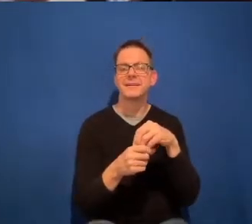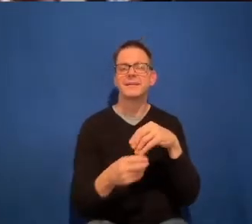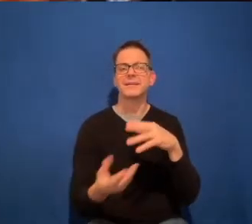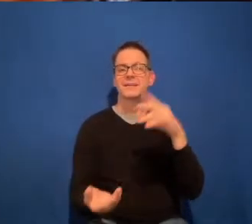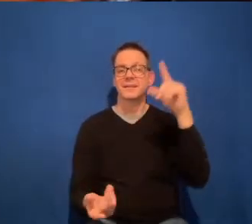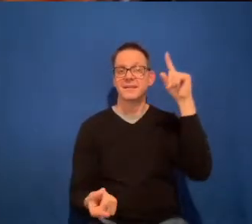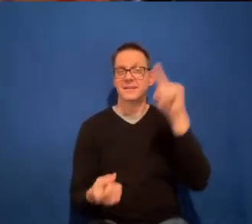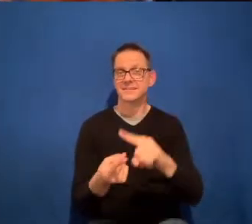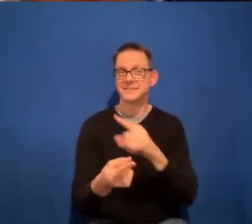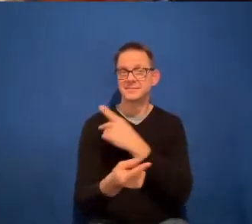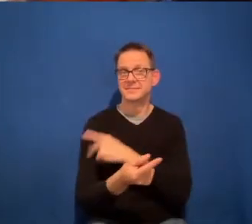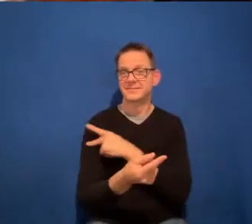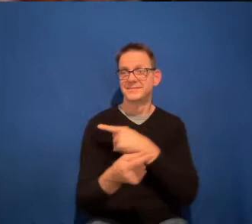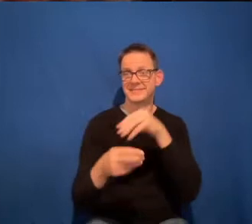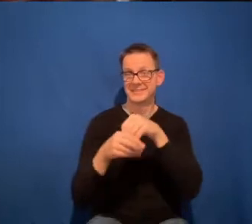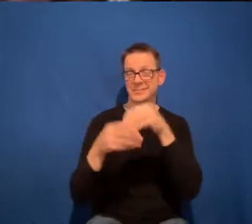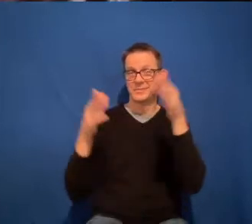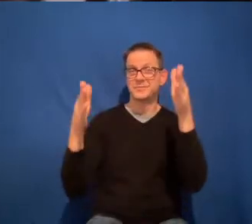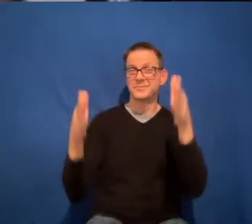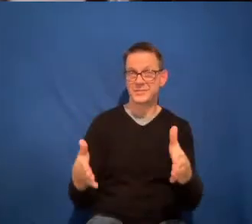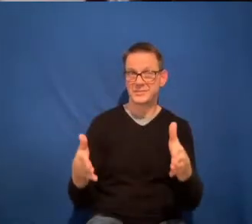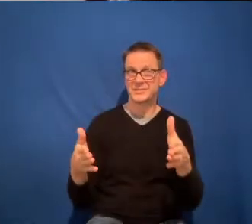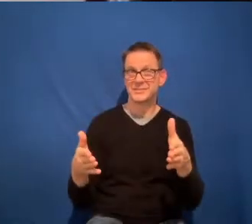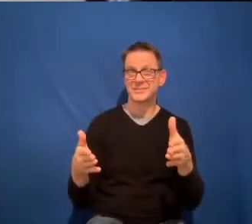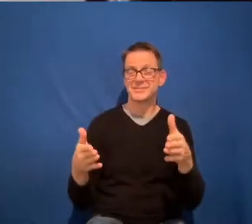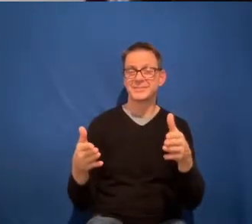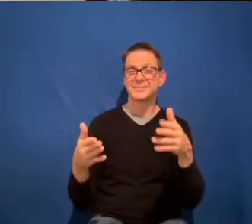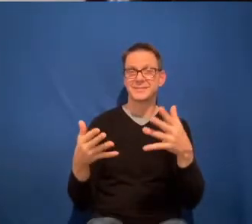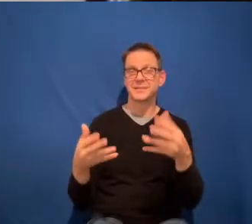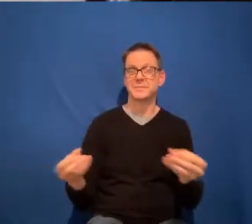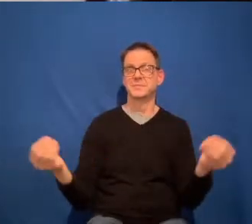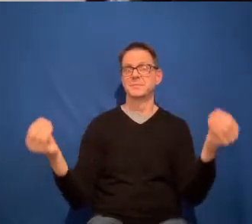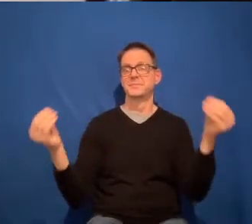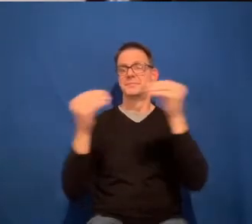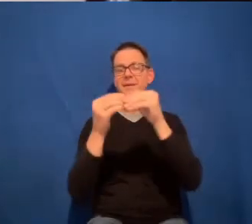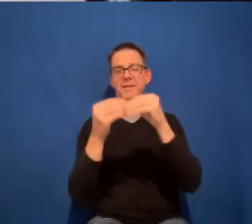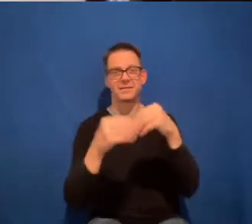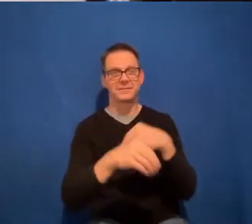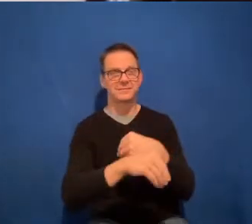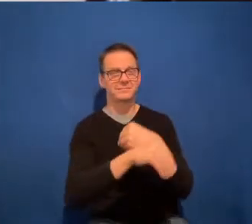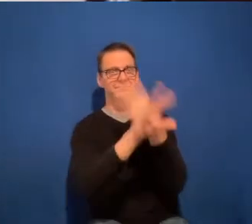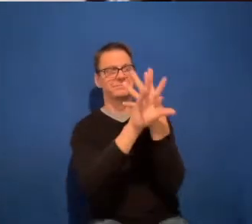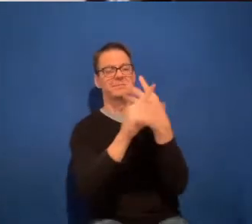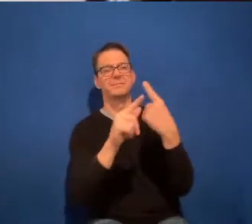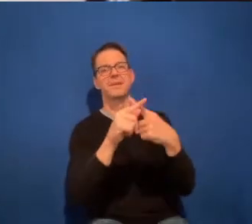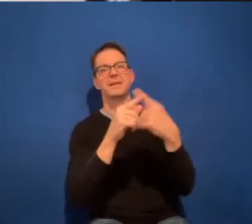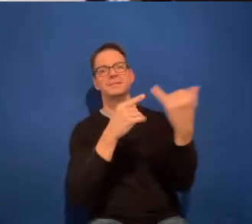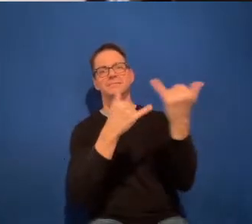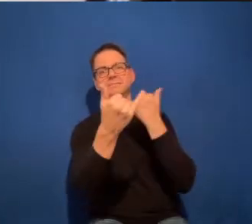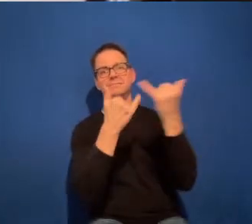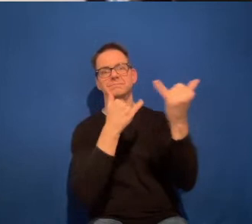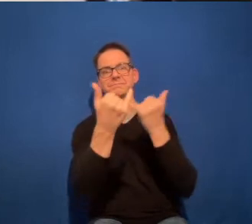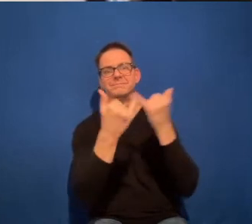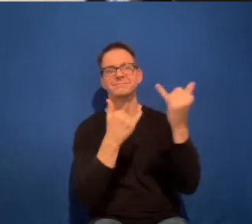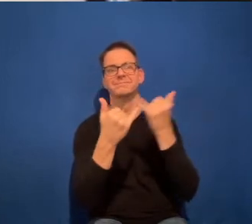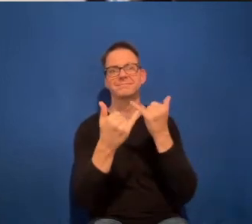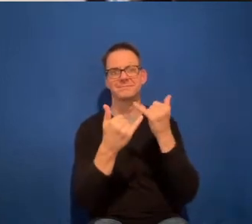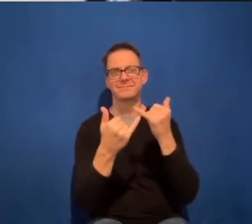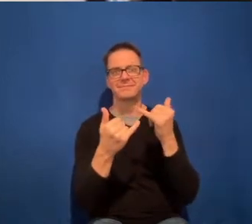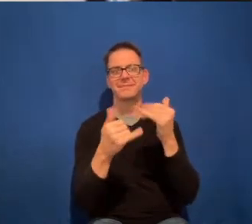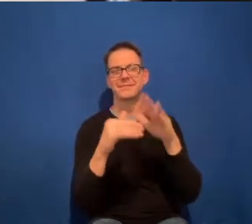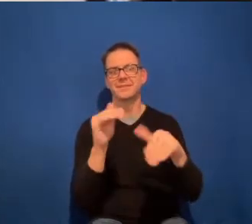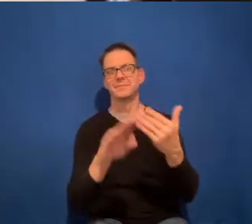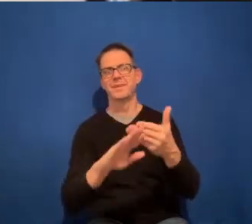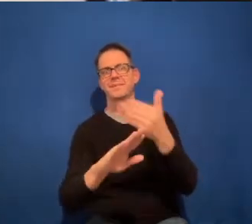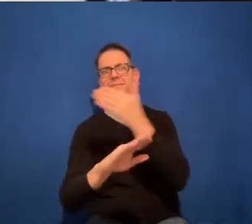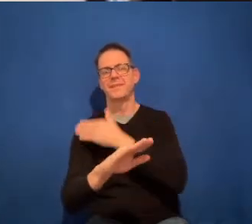did far more virtually than we did before. And though we were also dealing and fielding a lot of the questions about COVID itself.